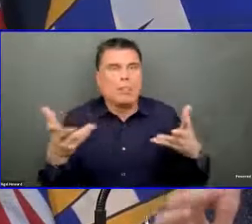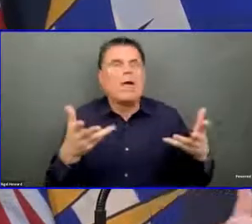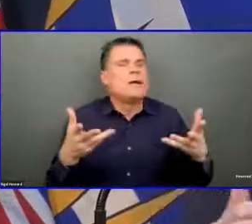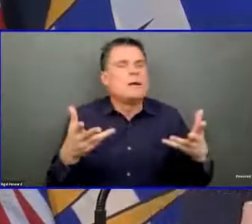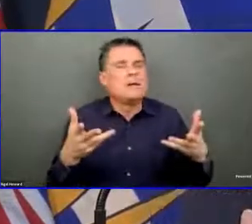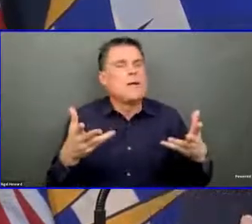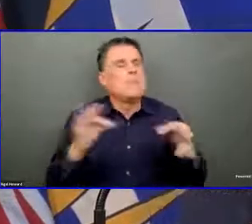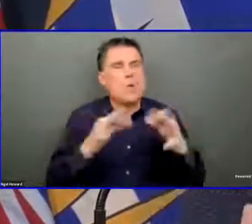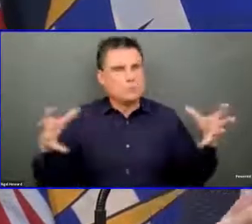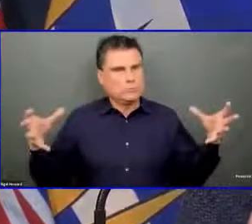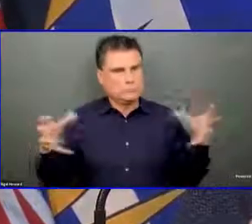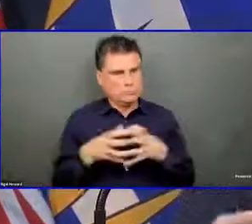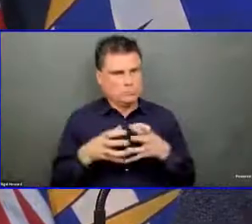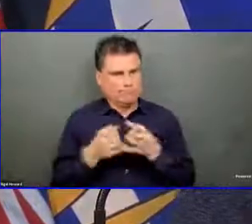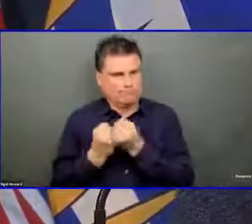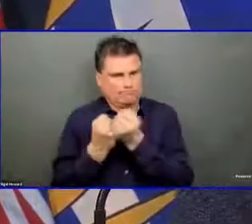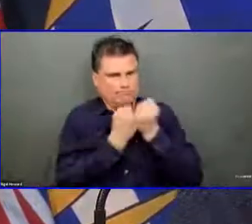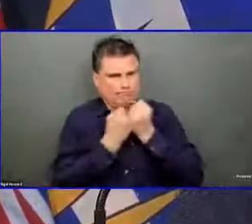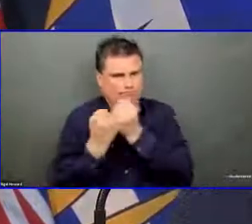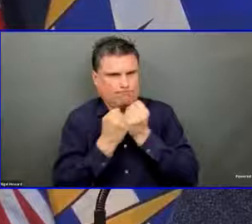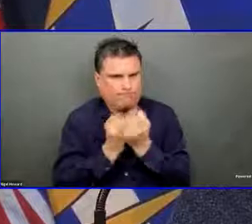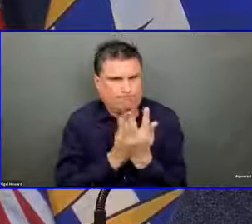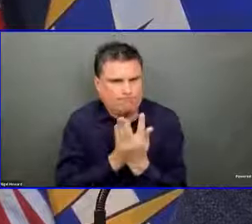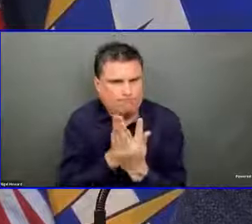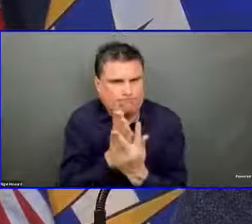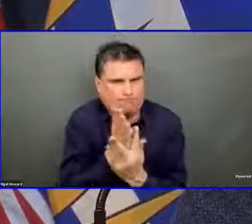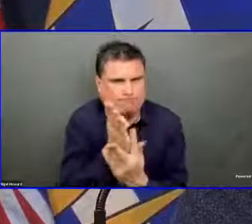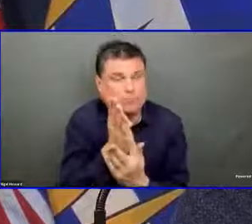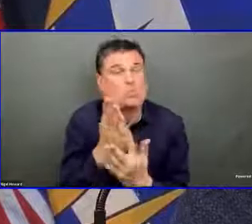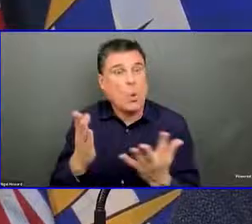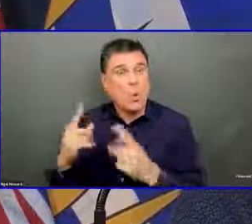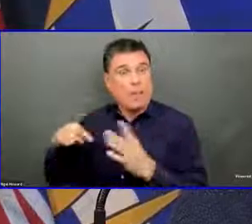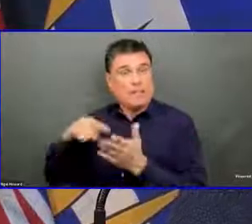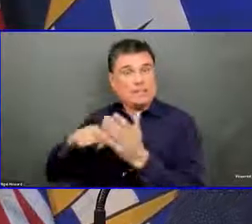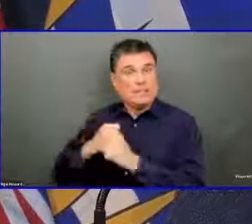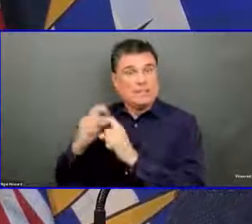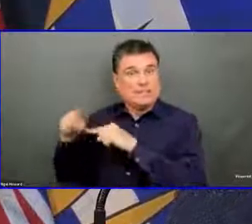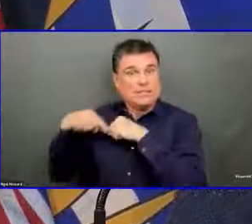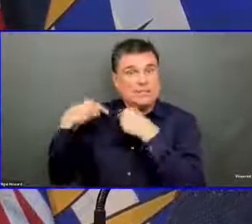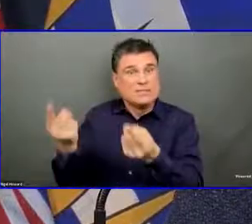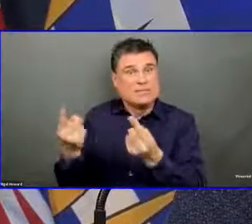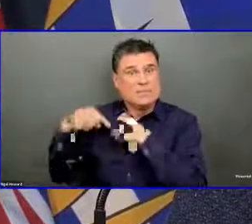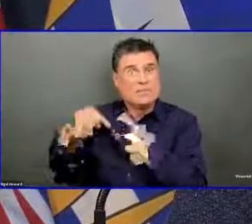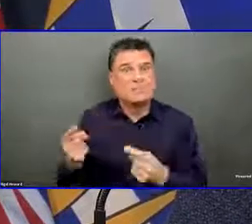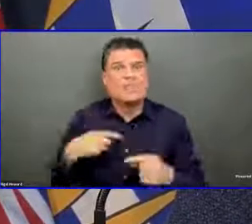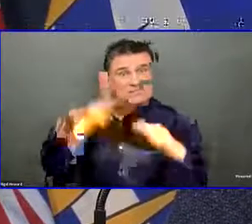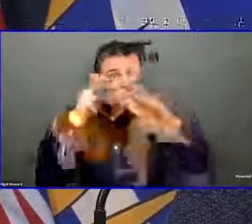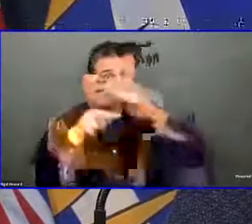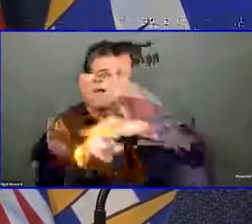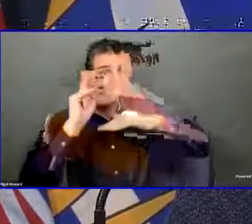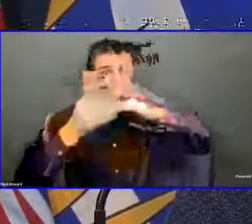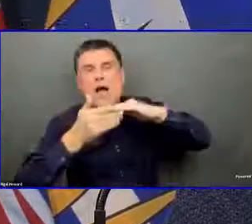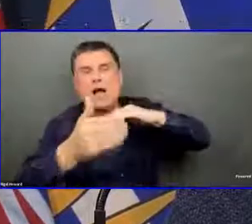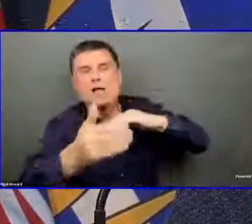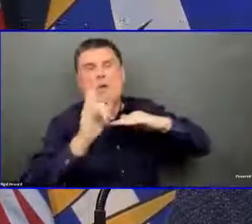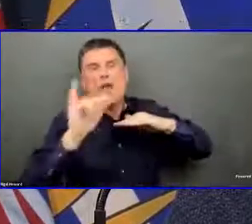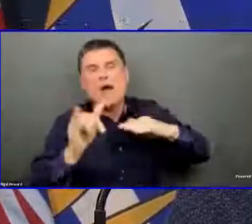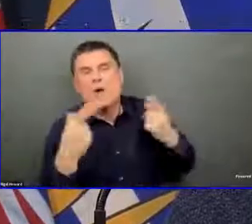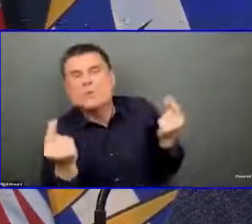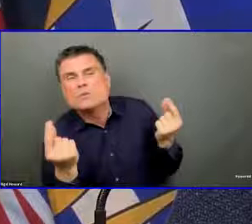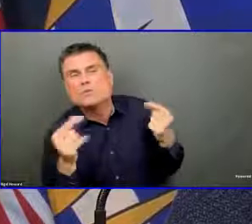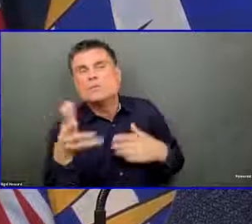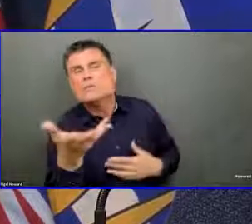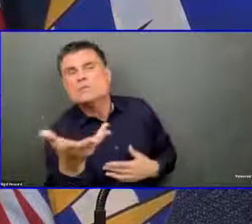all been through together takes its toll, and I know that. Now is the time that we need to reach out again. We need